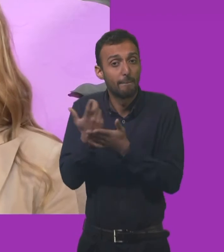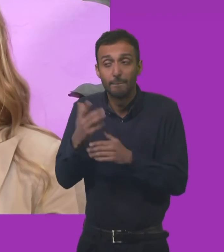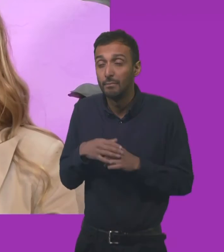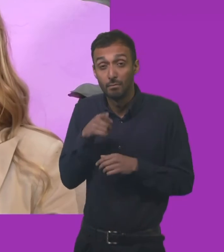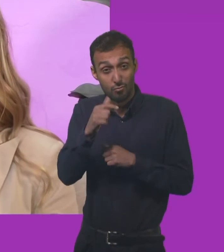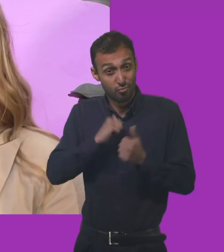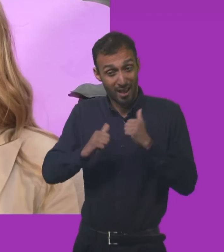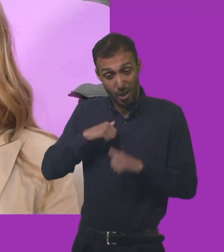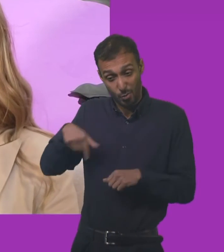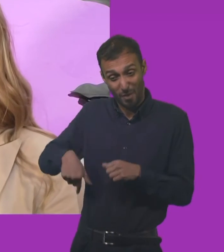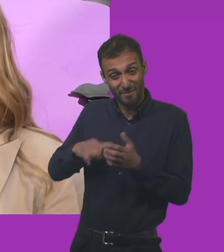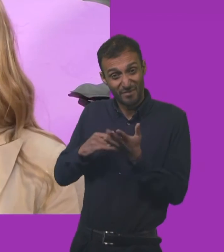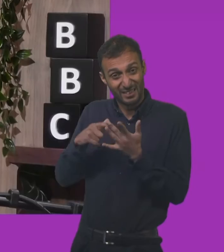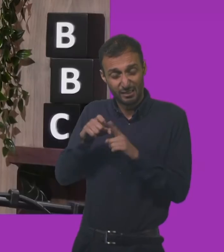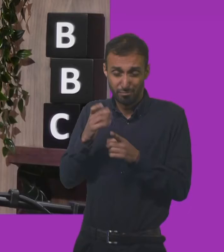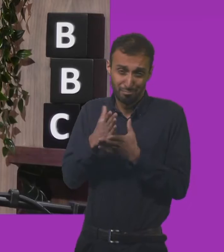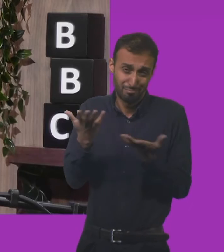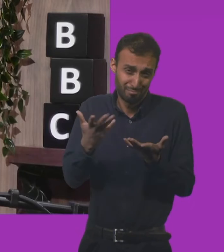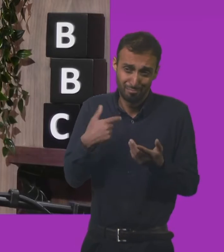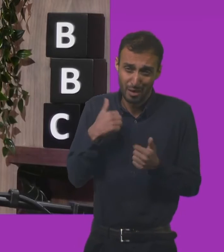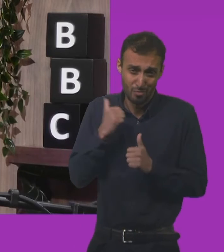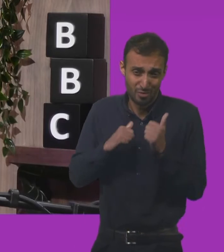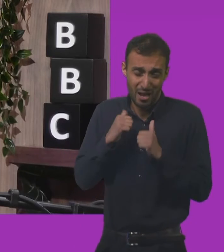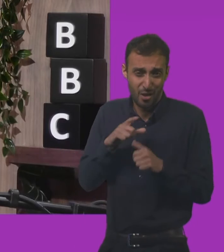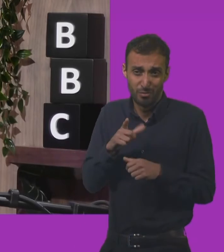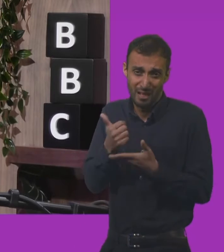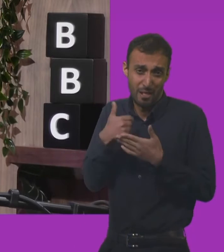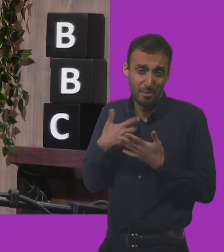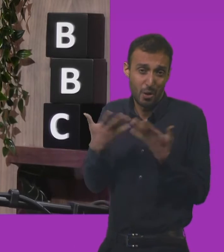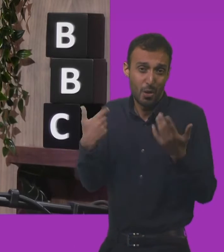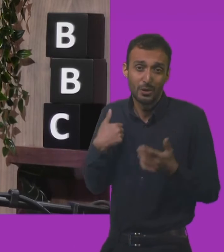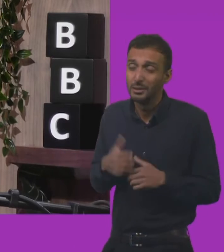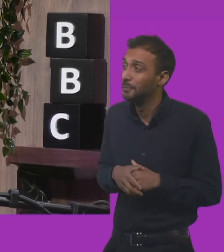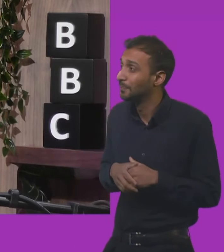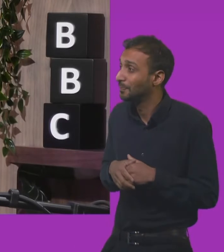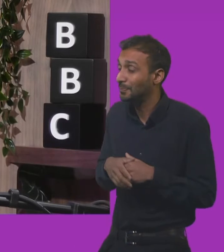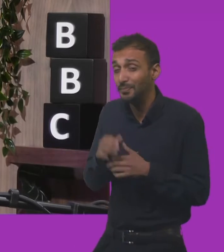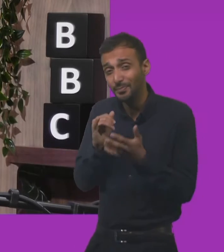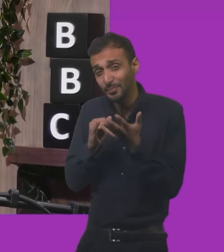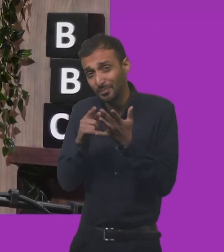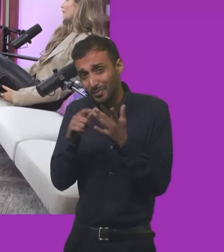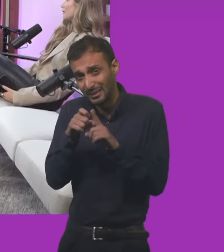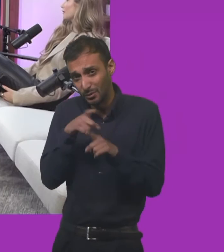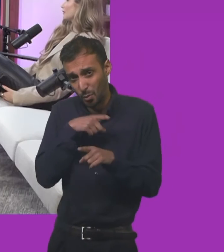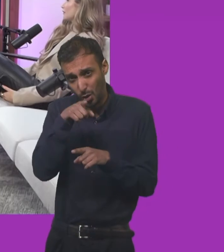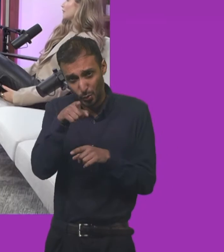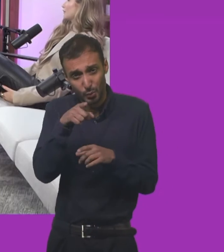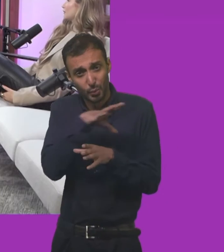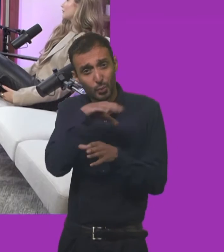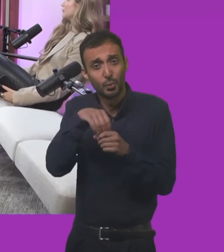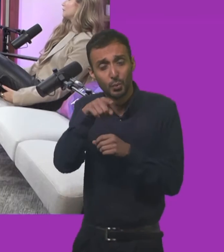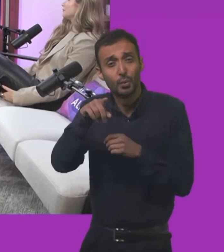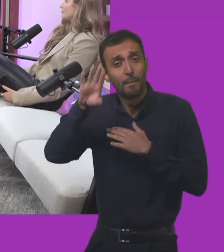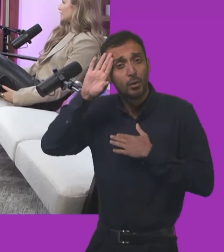Sid. He's helped me in a lot of ways. And is Sid one of the reasons why you got into modelling? Because you do some modelling around